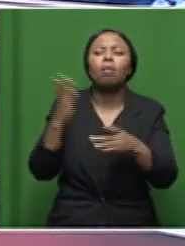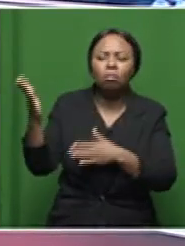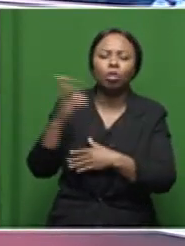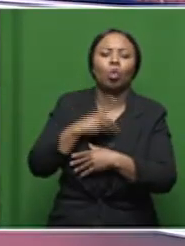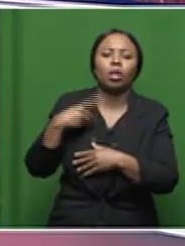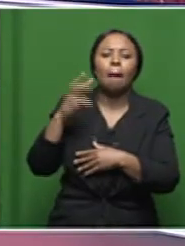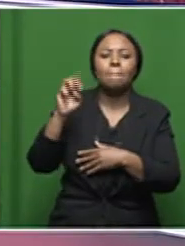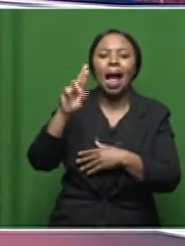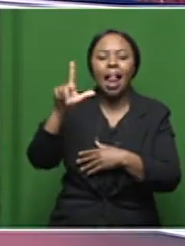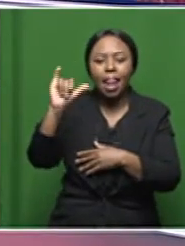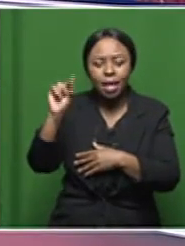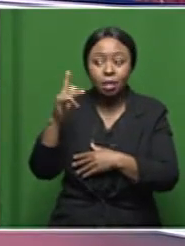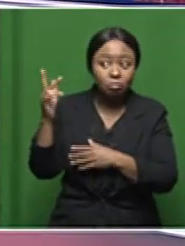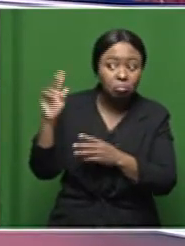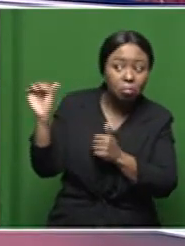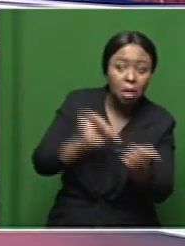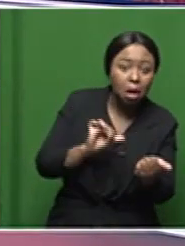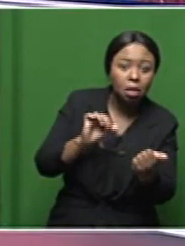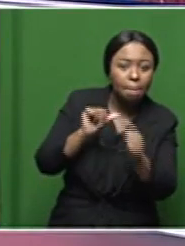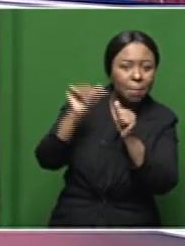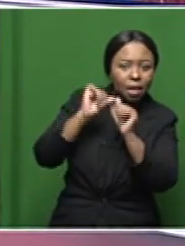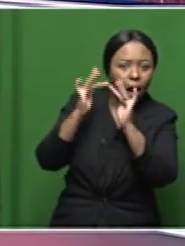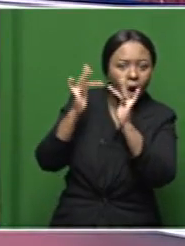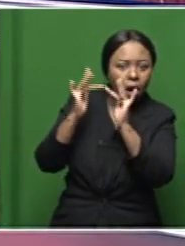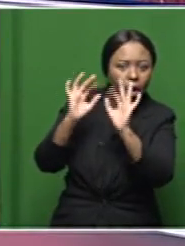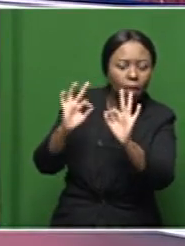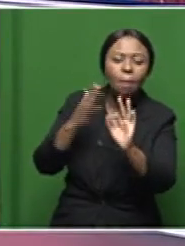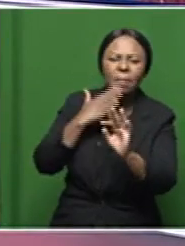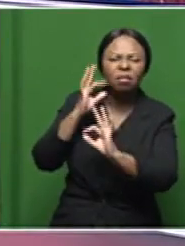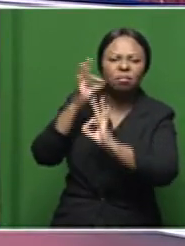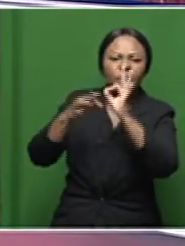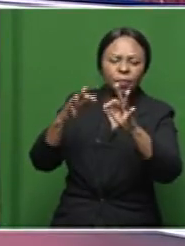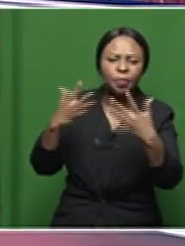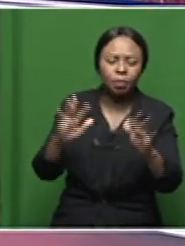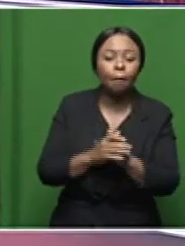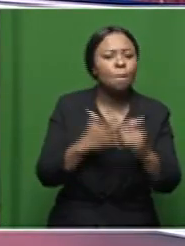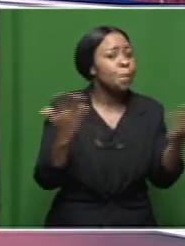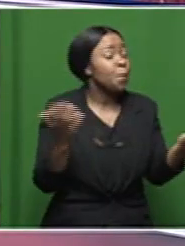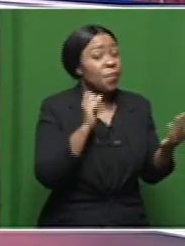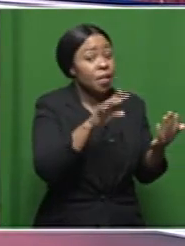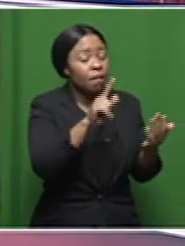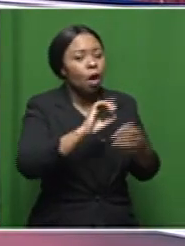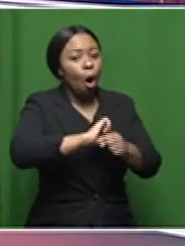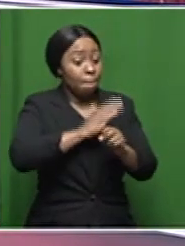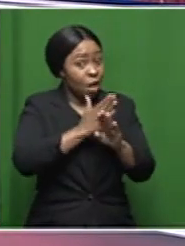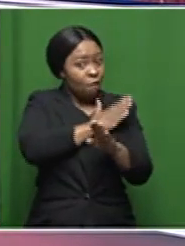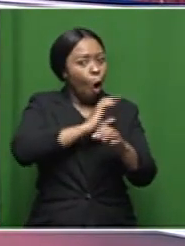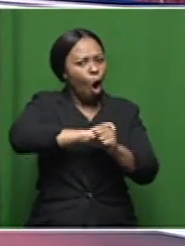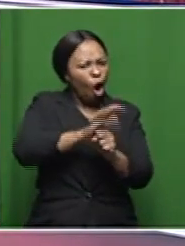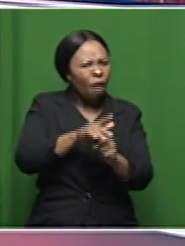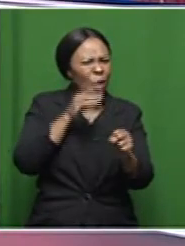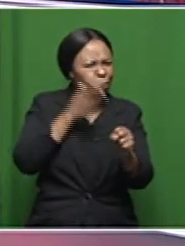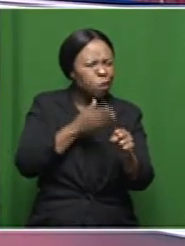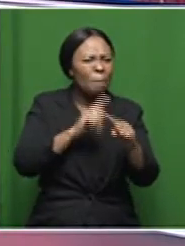So, Dr. Marlon McKay, I see you're back with us with a better connection. Let's address that issue. If you are someone that has had COVID before, but these symptoms